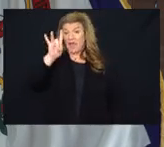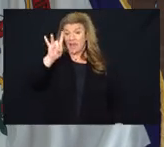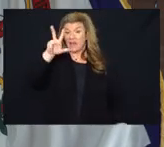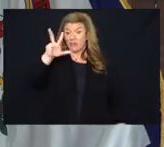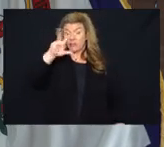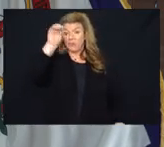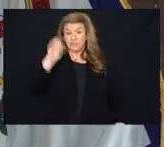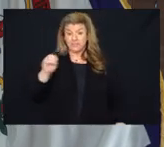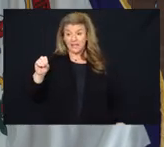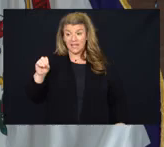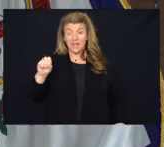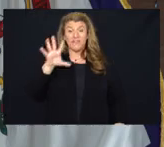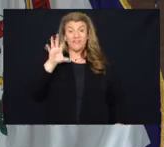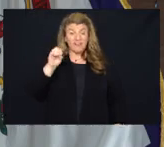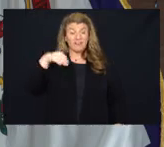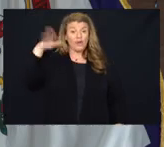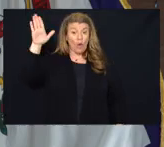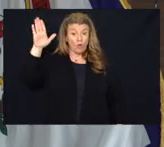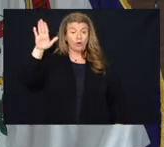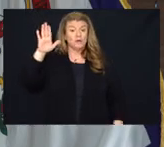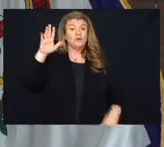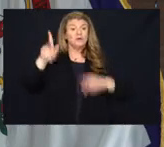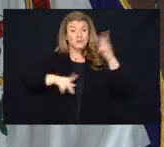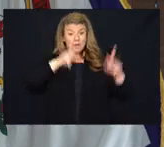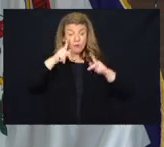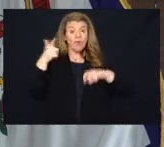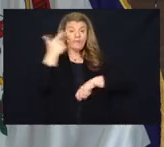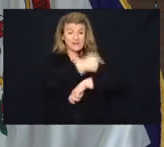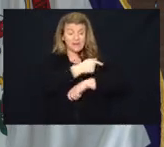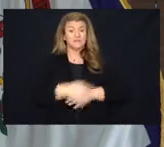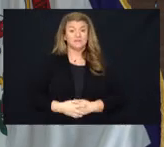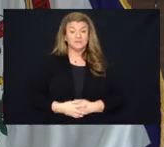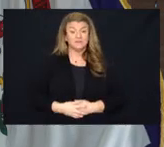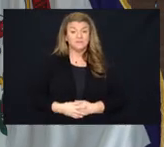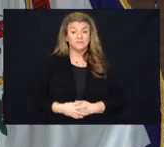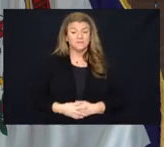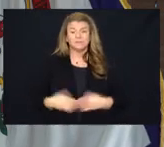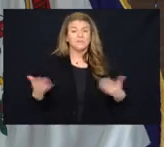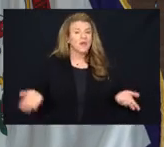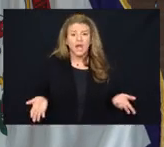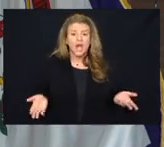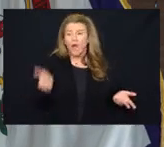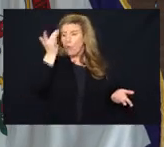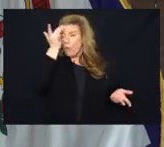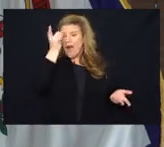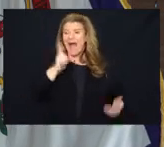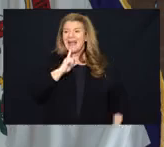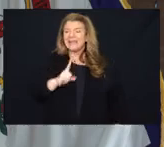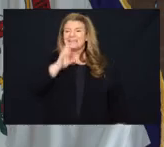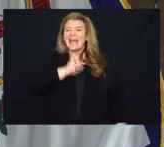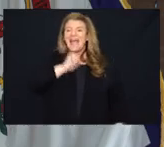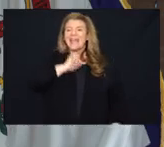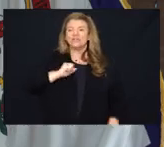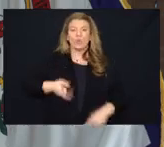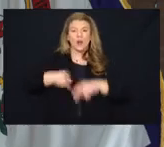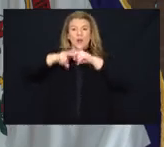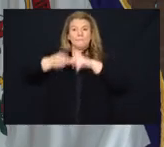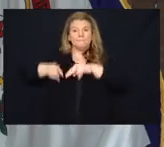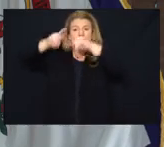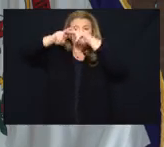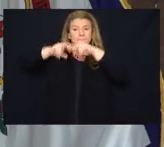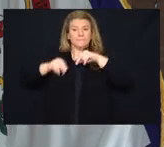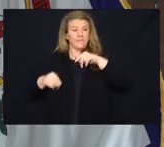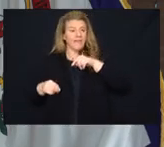83% or whatever of our 50 and older people are vaccinated. Well, why in the world is the age going up? Because we've